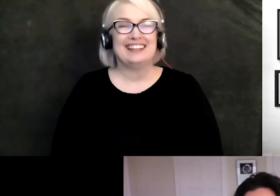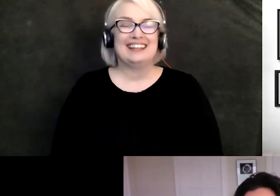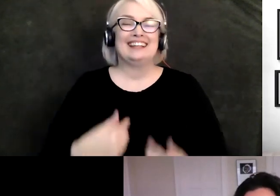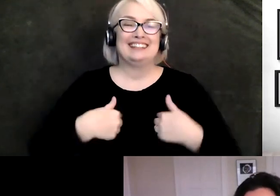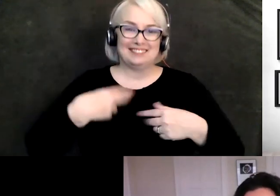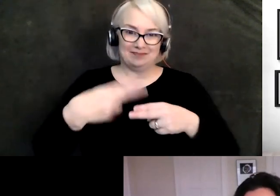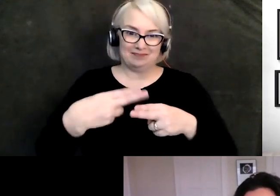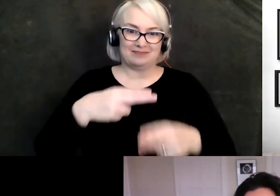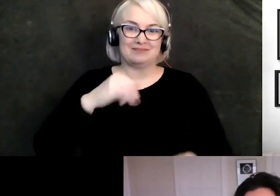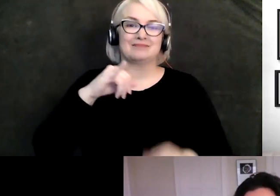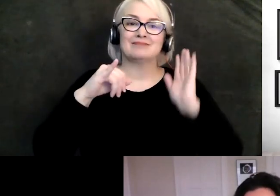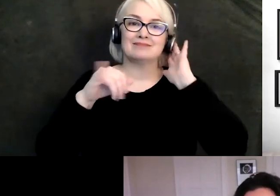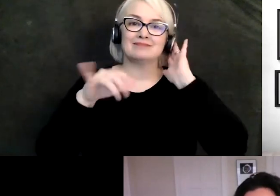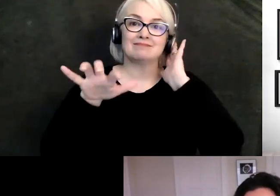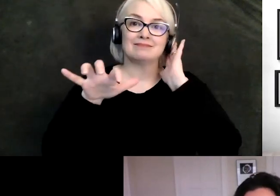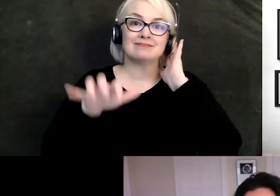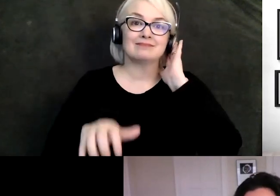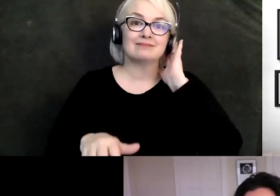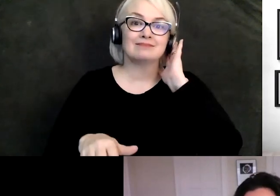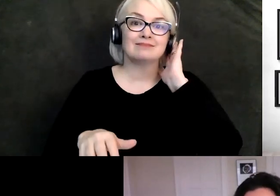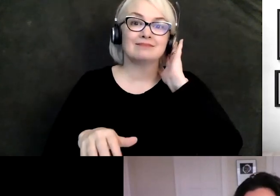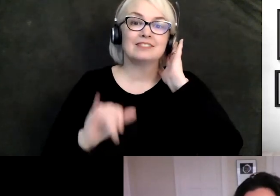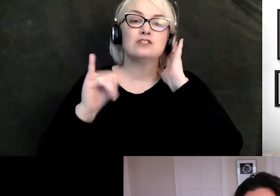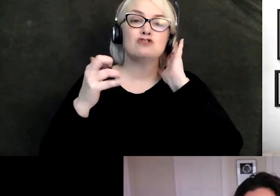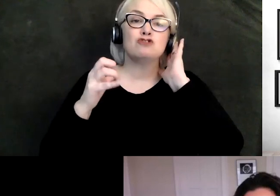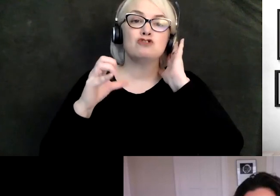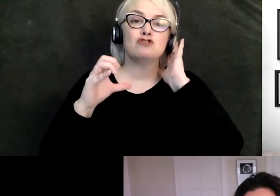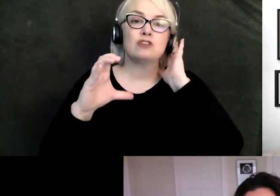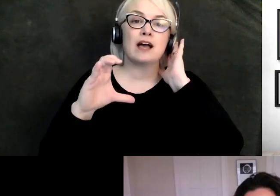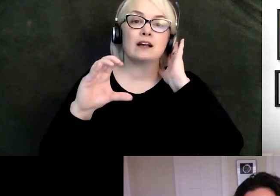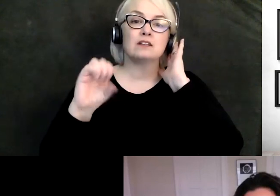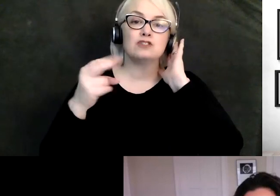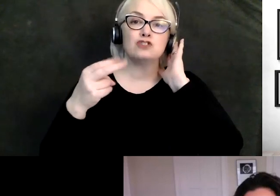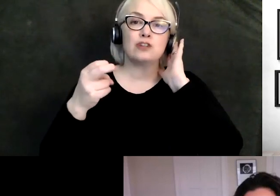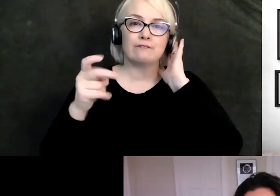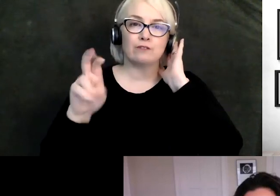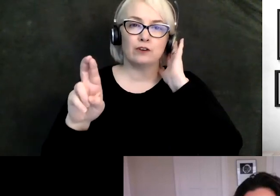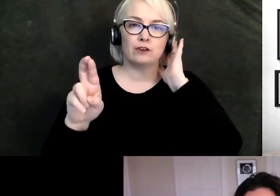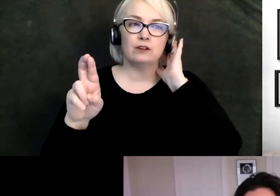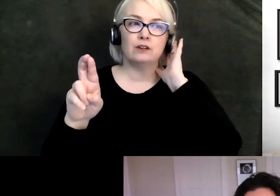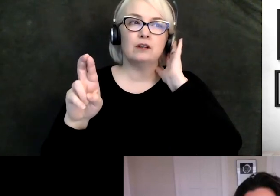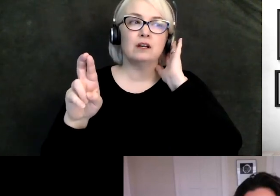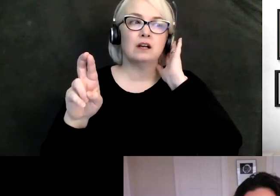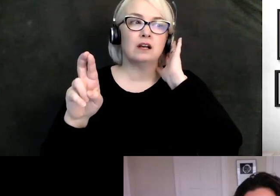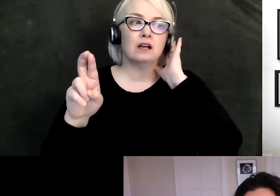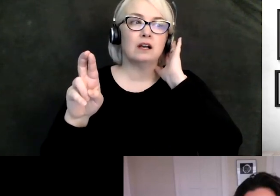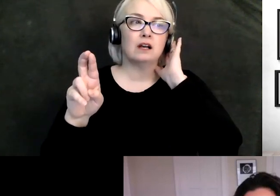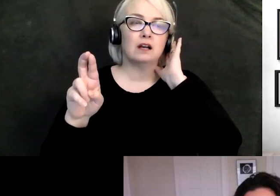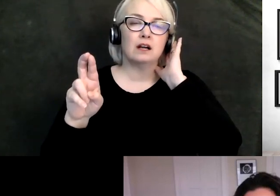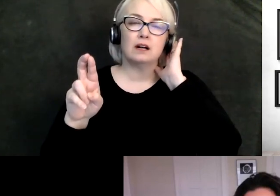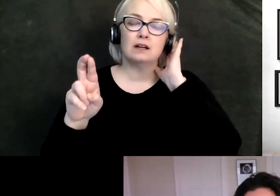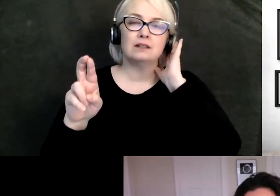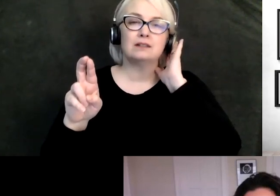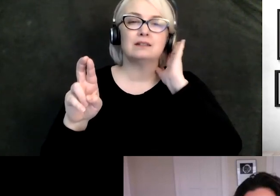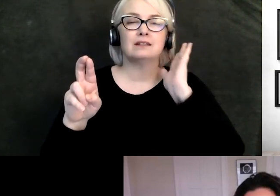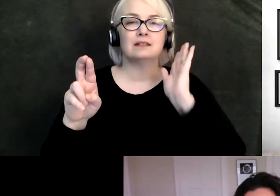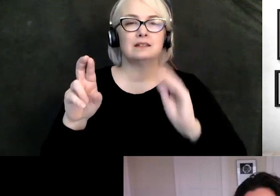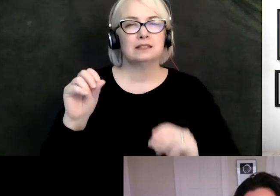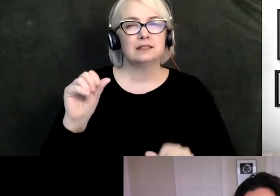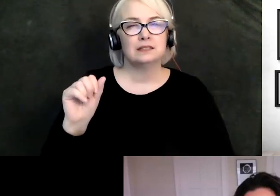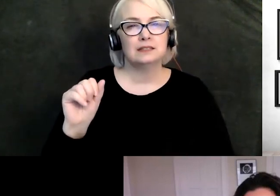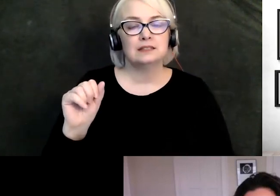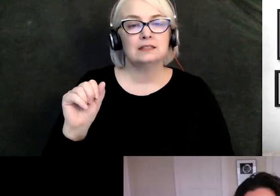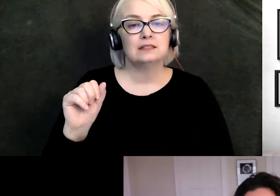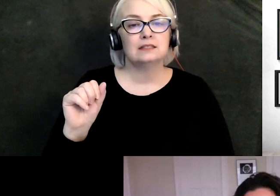feel like the highlights of an episode probably